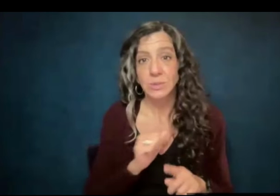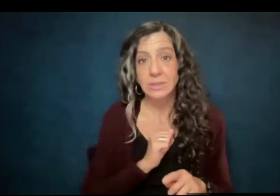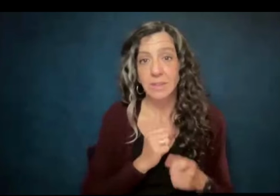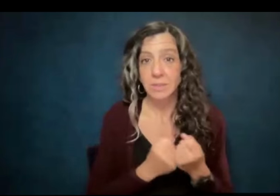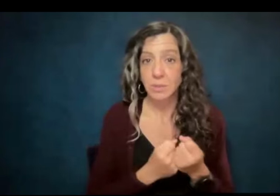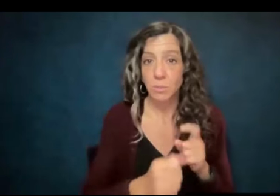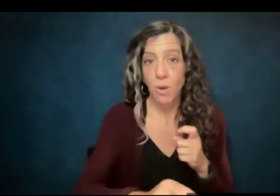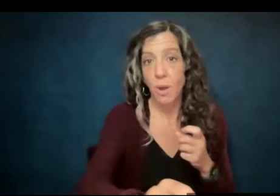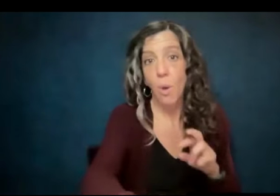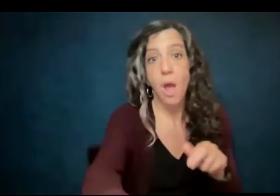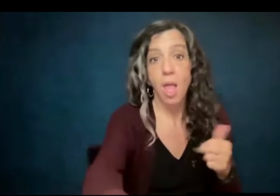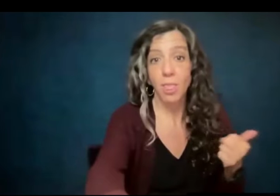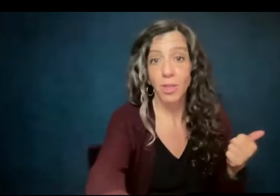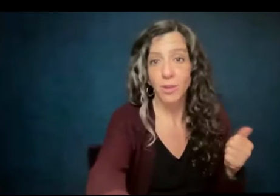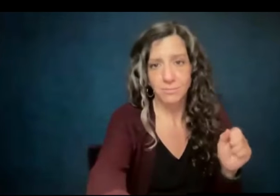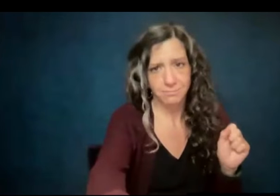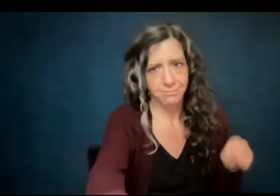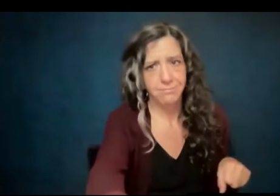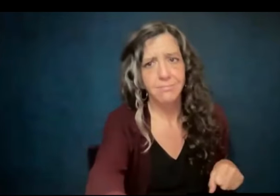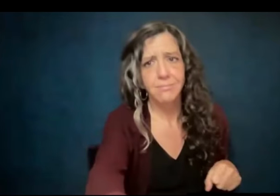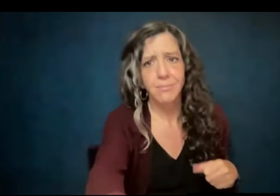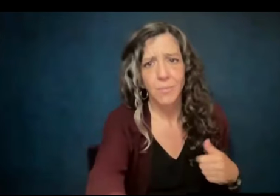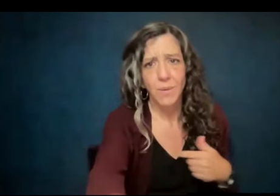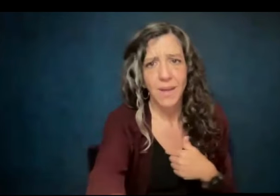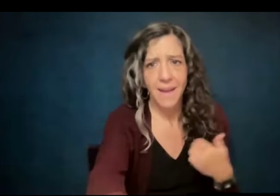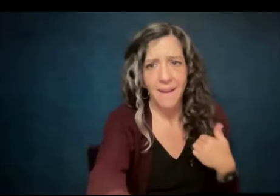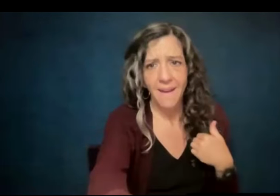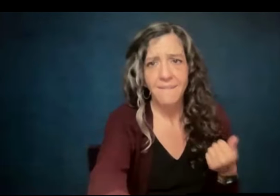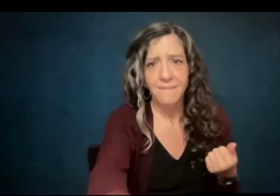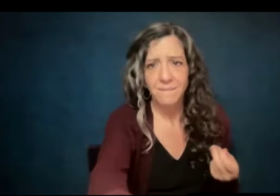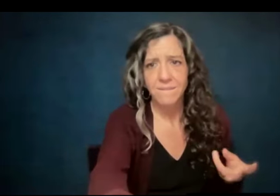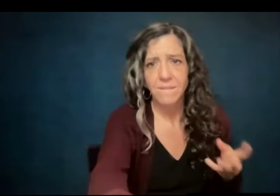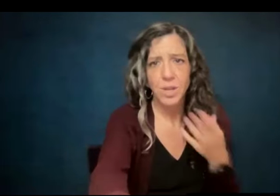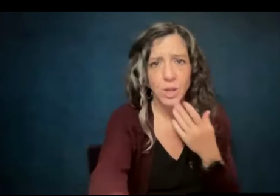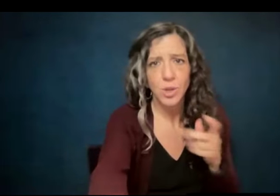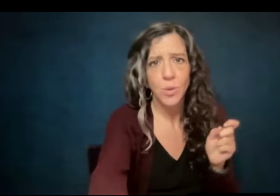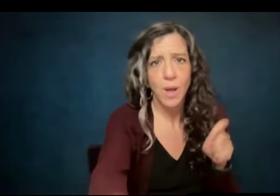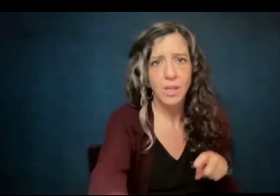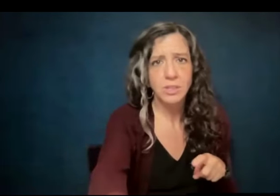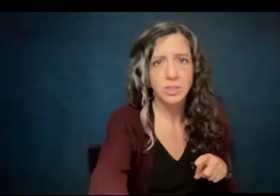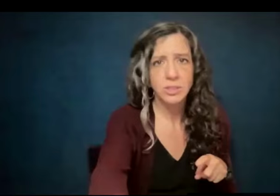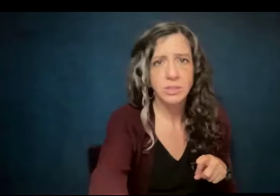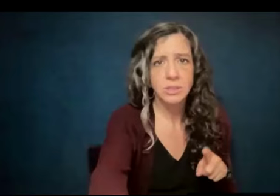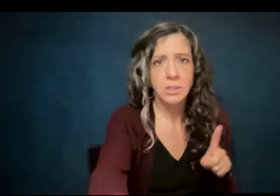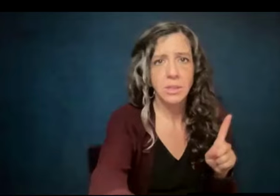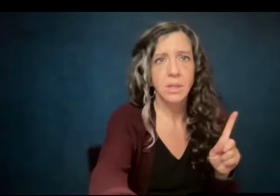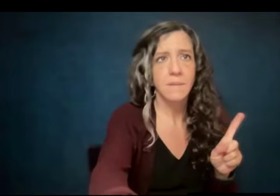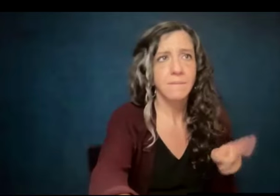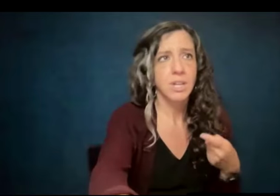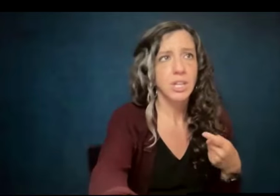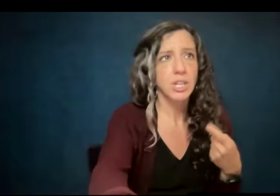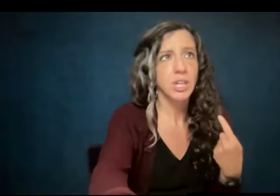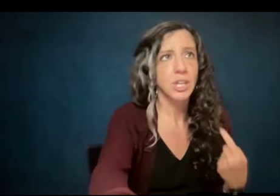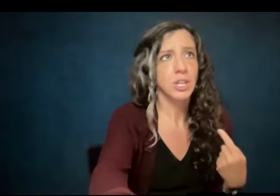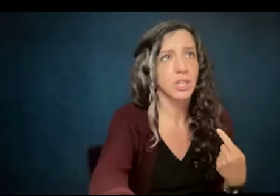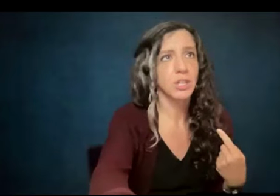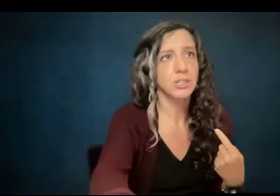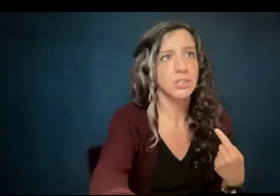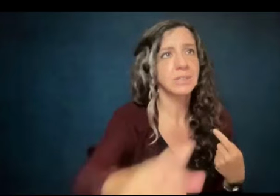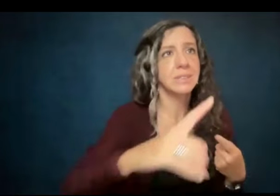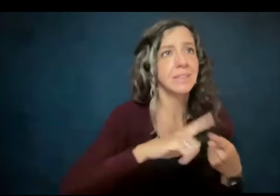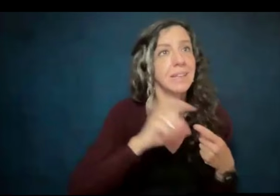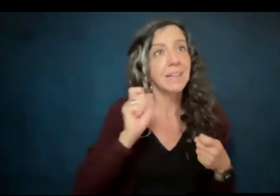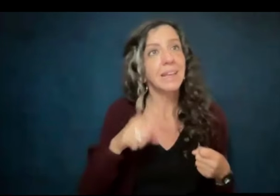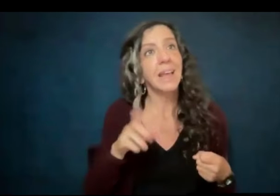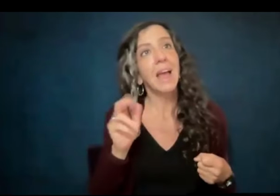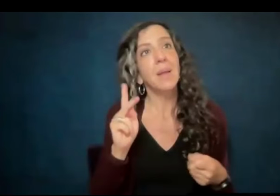self-support or any of the Yeah, other we actually have resource some. tools? Yeah, we have some good questions about pests. Can a bank account under a business name